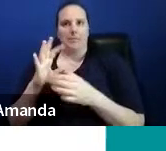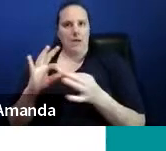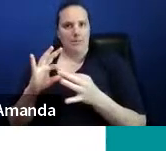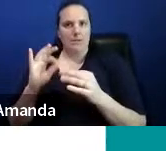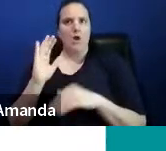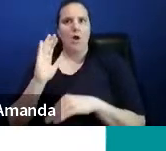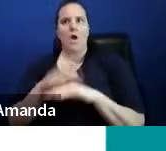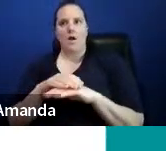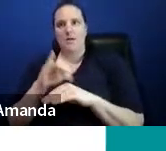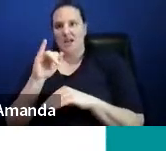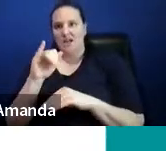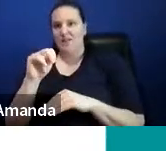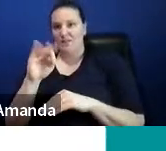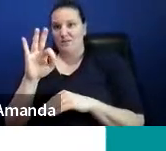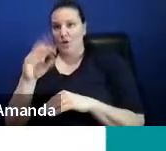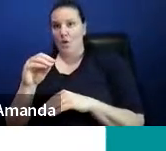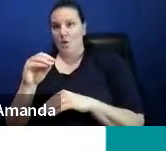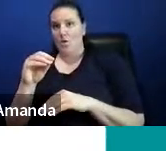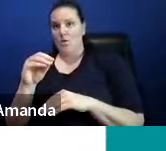via our